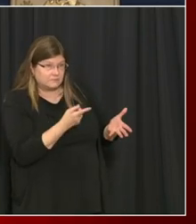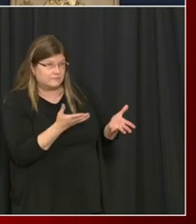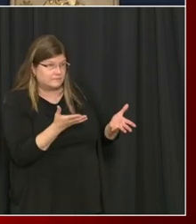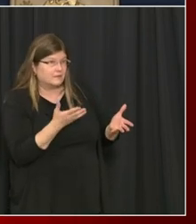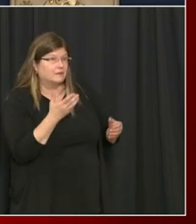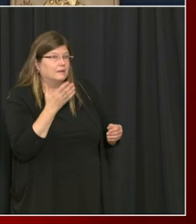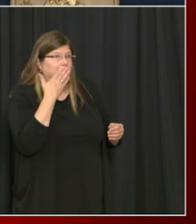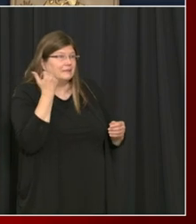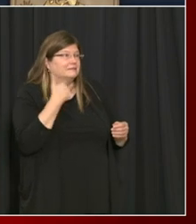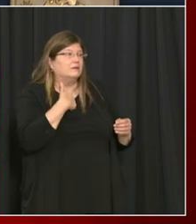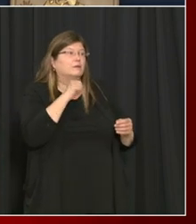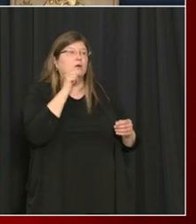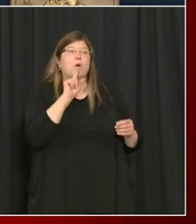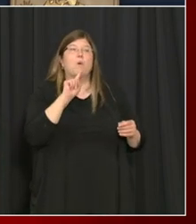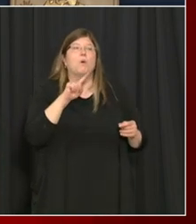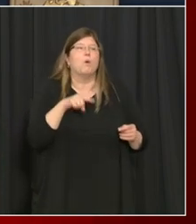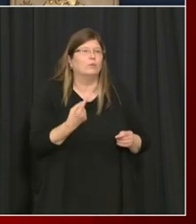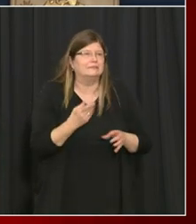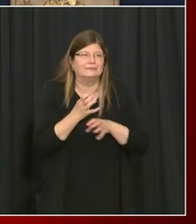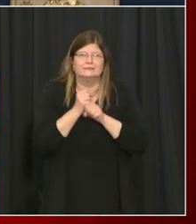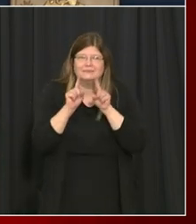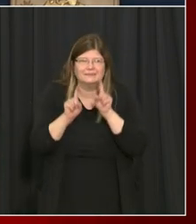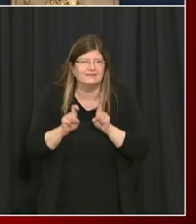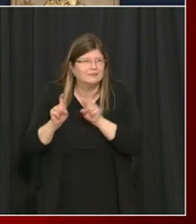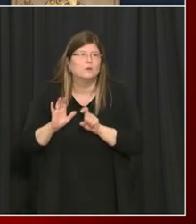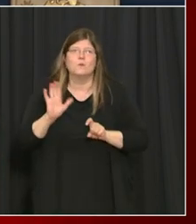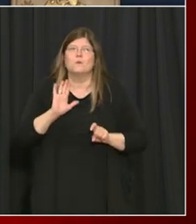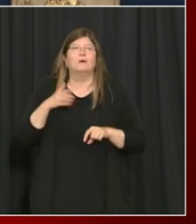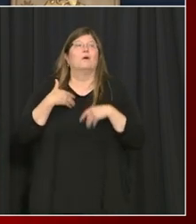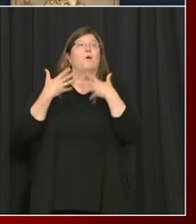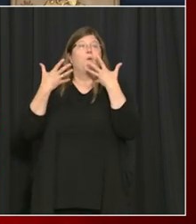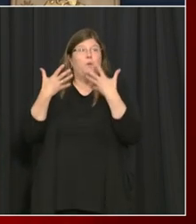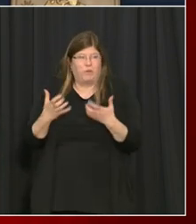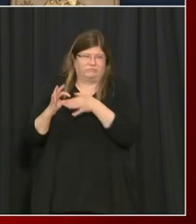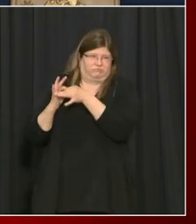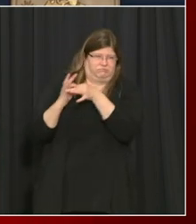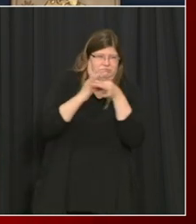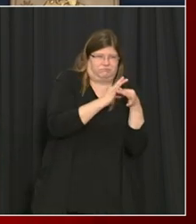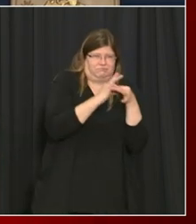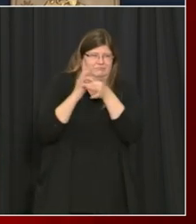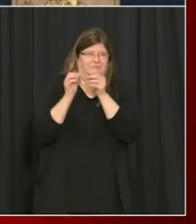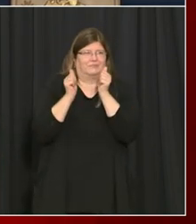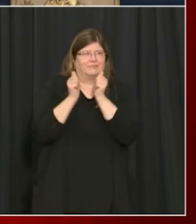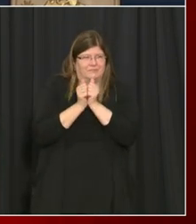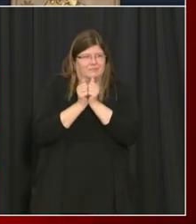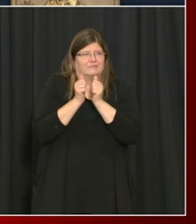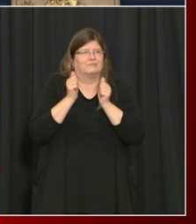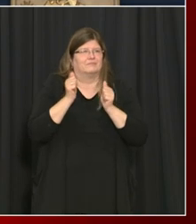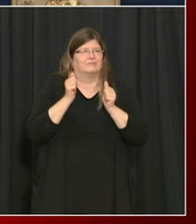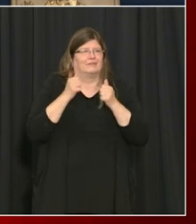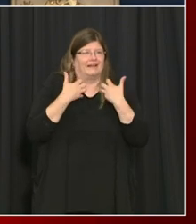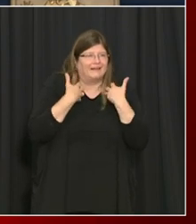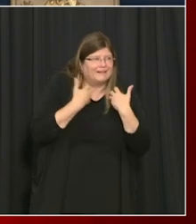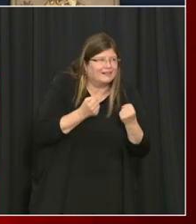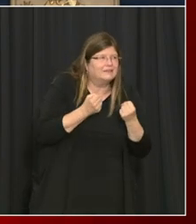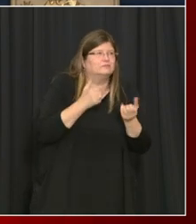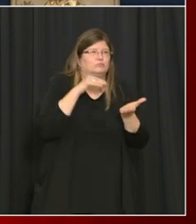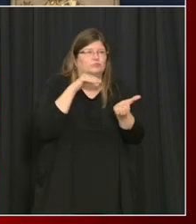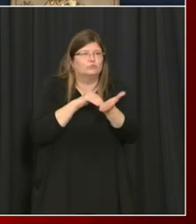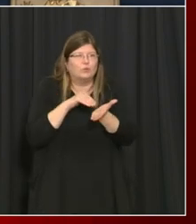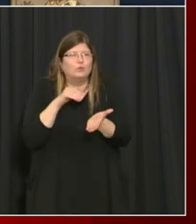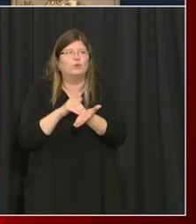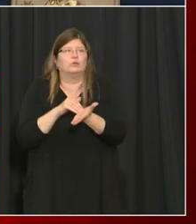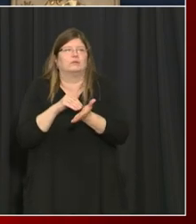we not only want people to get tested, we want them to be connected with their healthcare provider. So in addition to the citywide